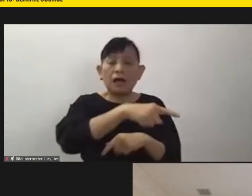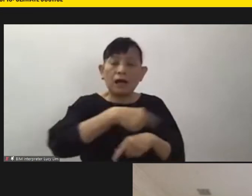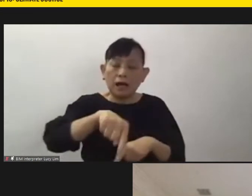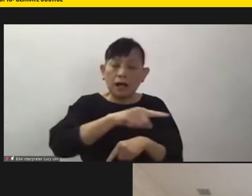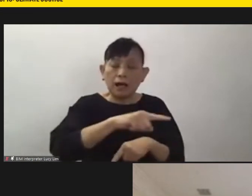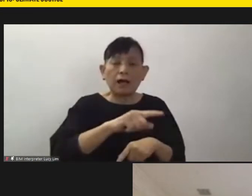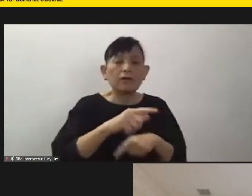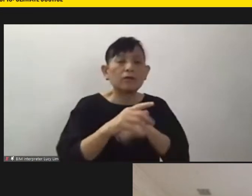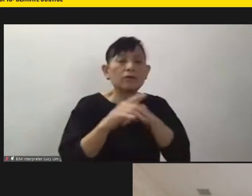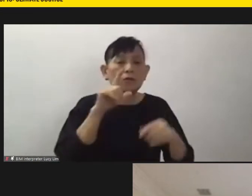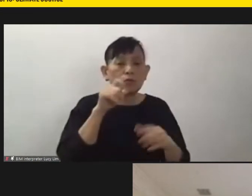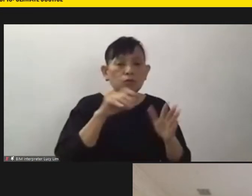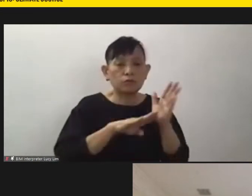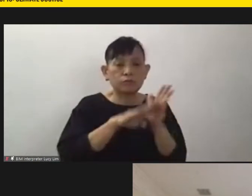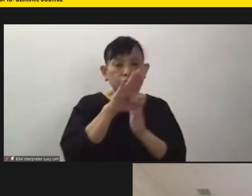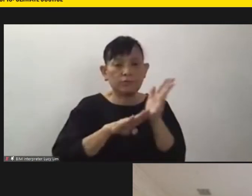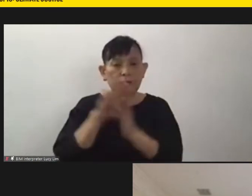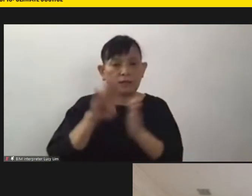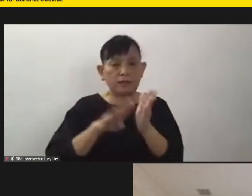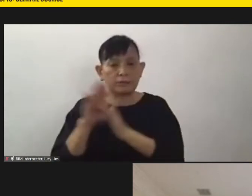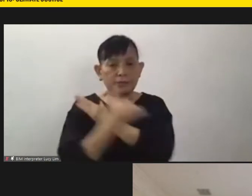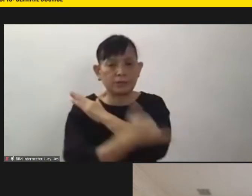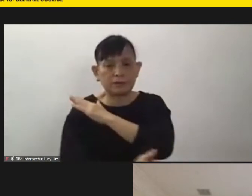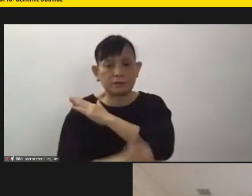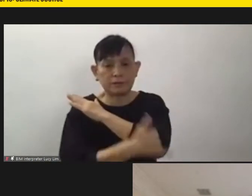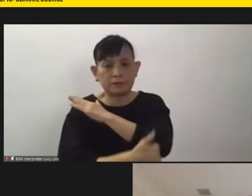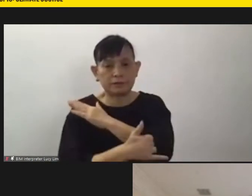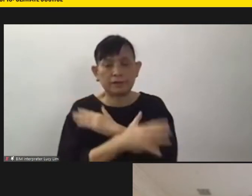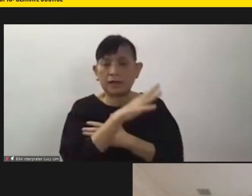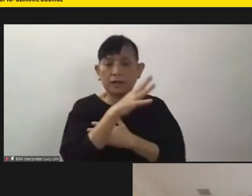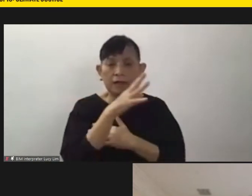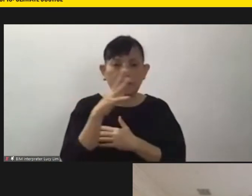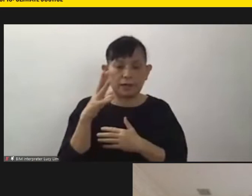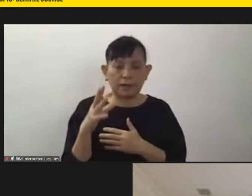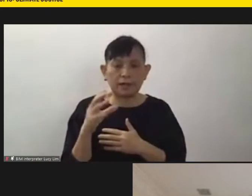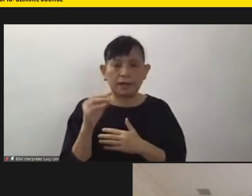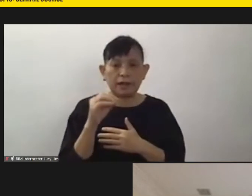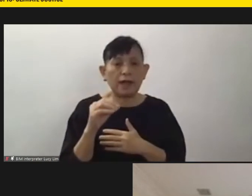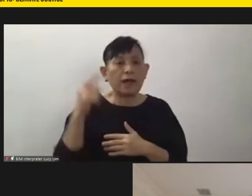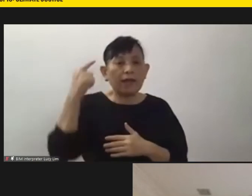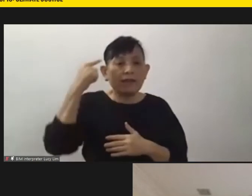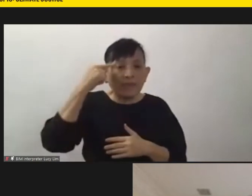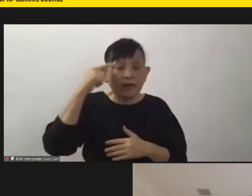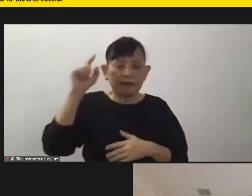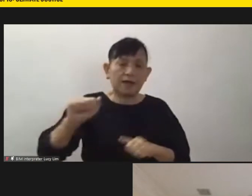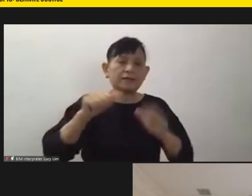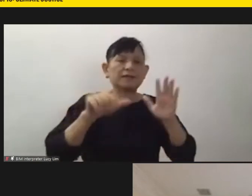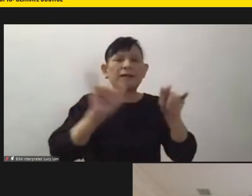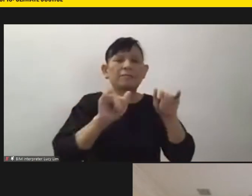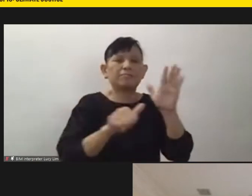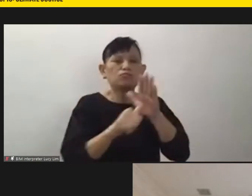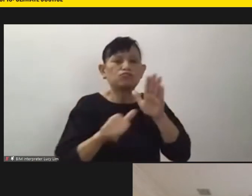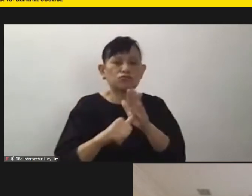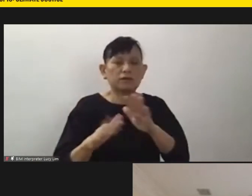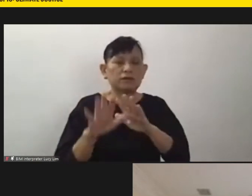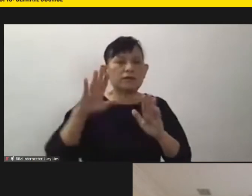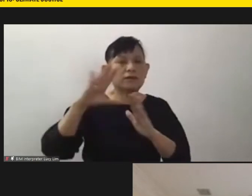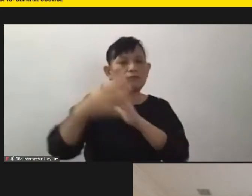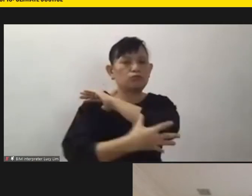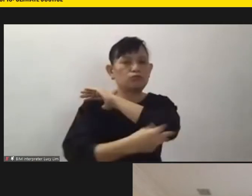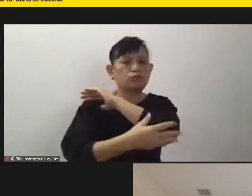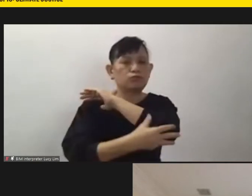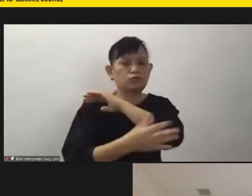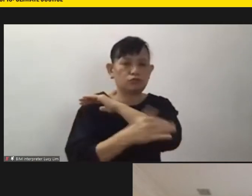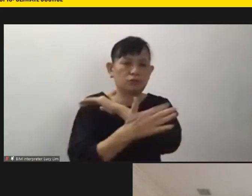all these developing countries because the environmental regulation is weaker, the enforcement is weaker than the developed country. So